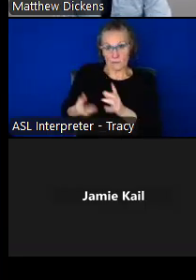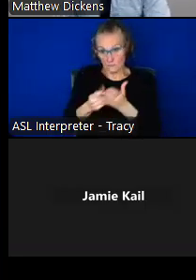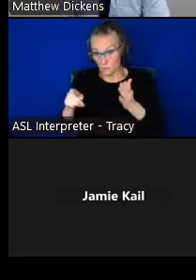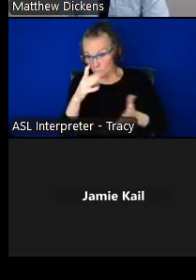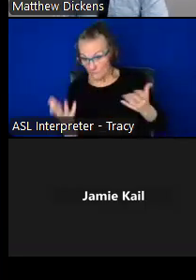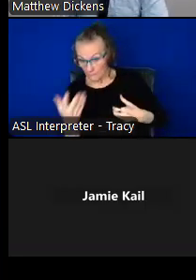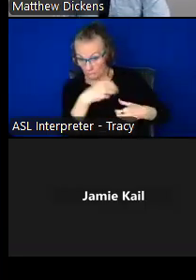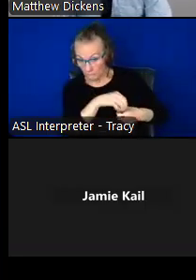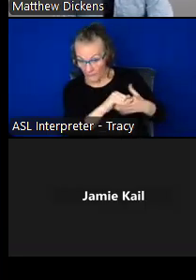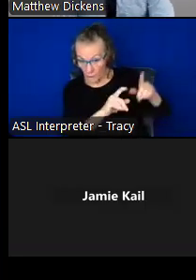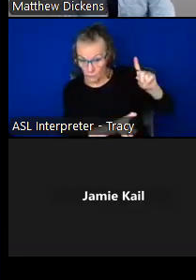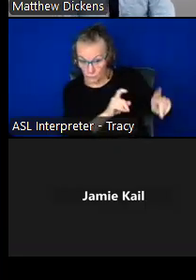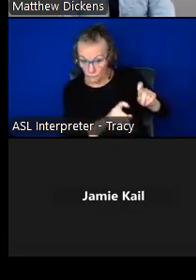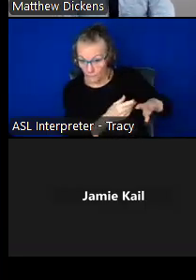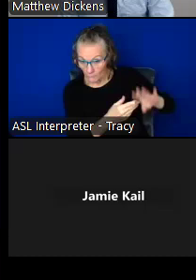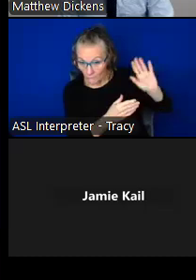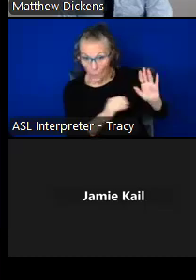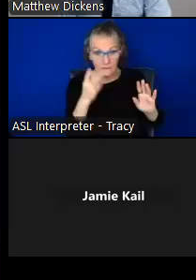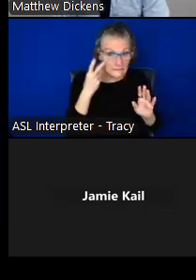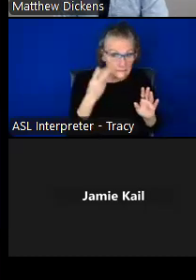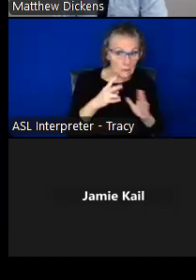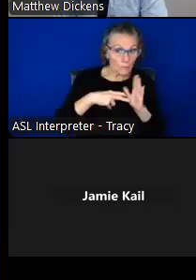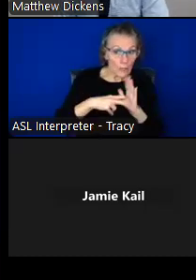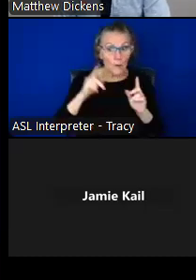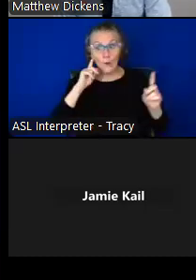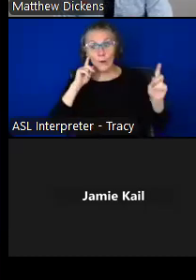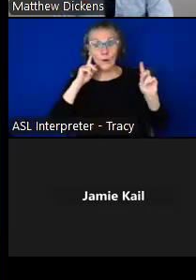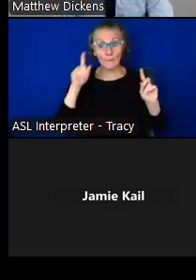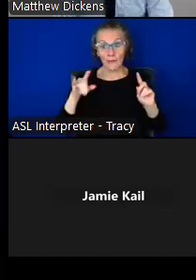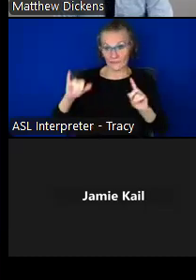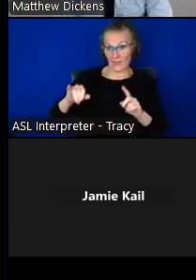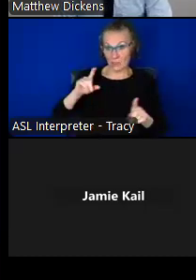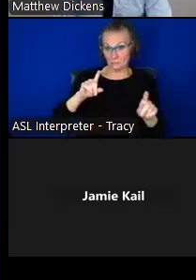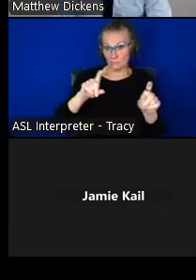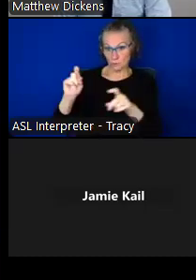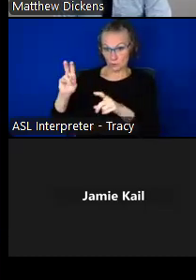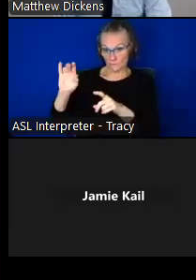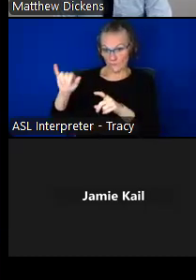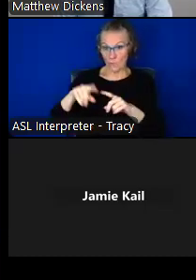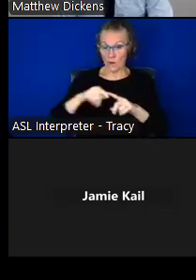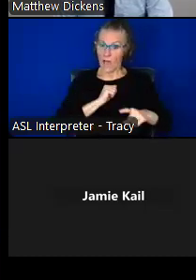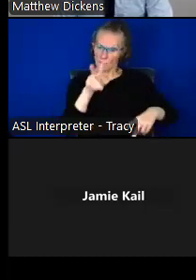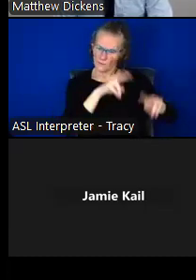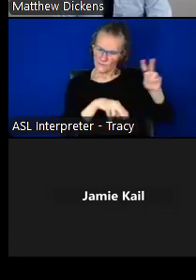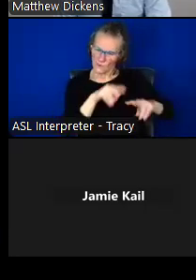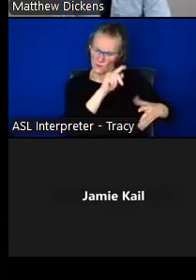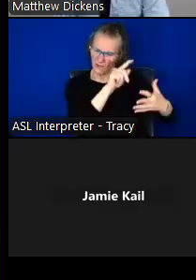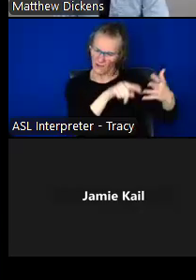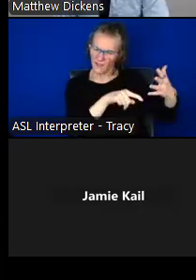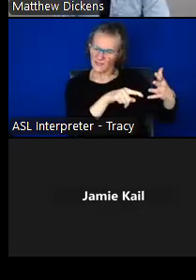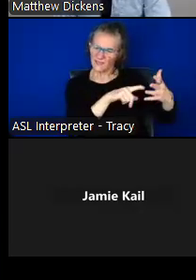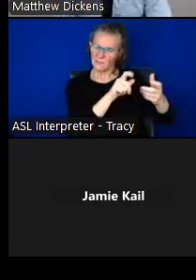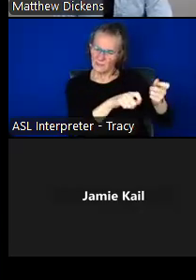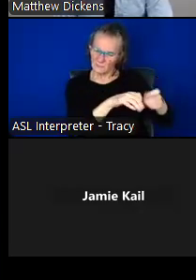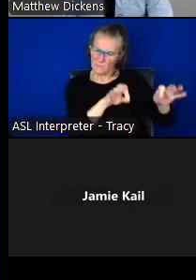some or seen it or read about it or heard about it. But when I was reviewing it, there were just some things that kind of stuck out that I